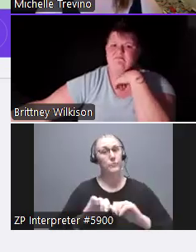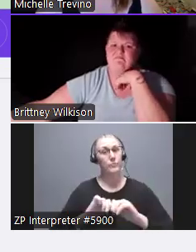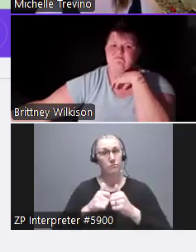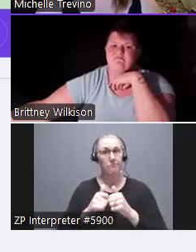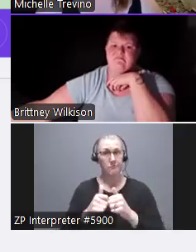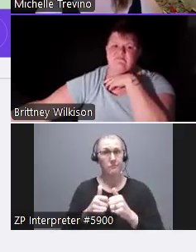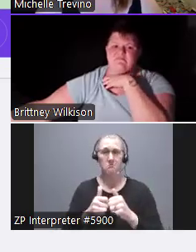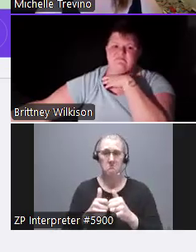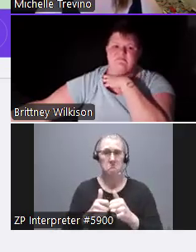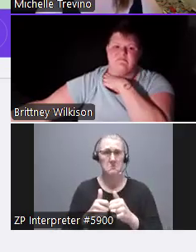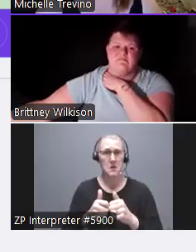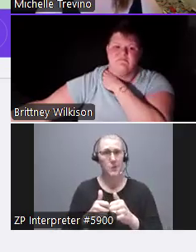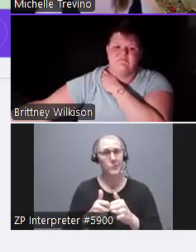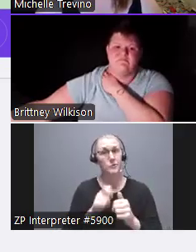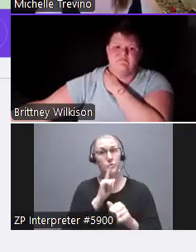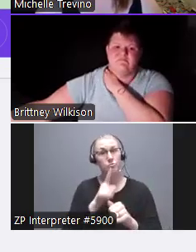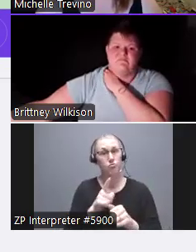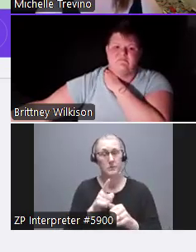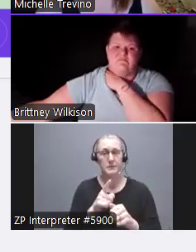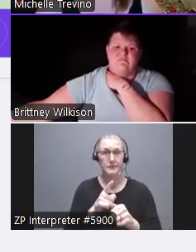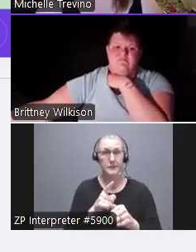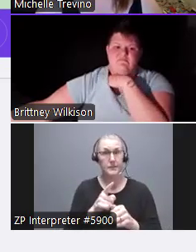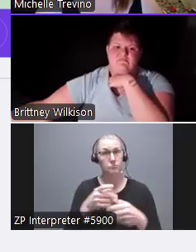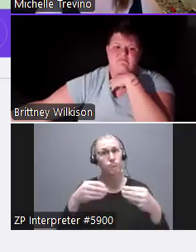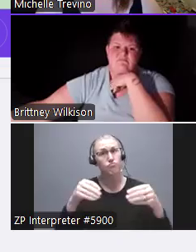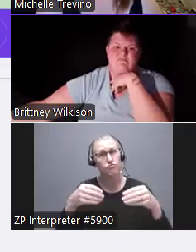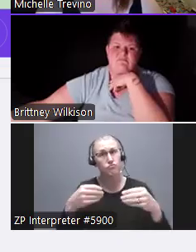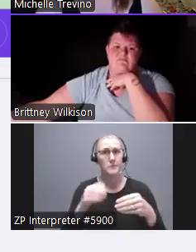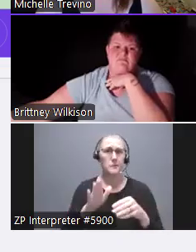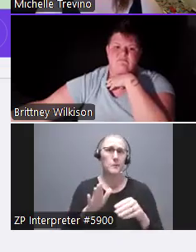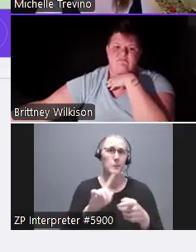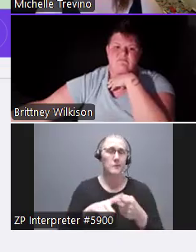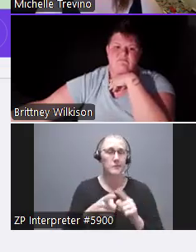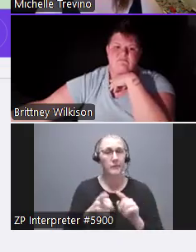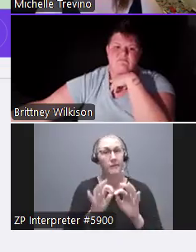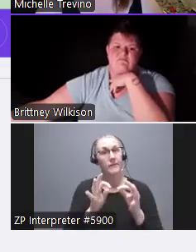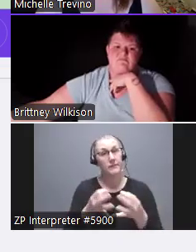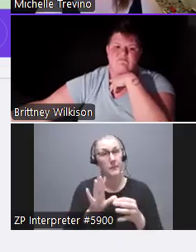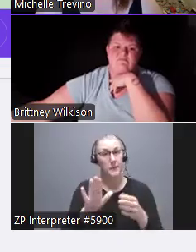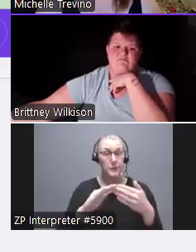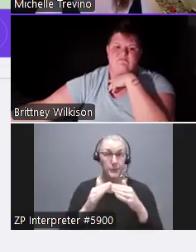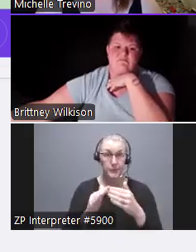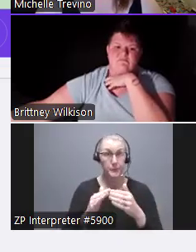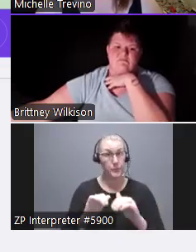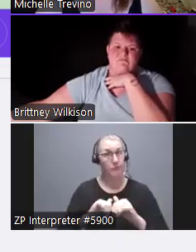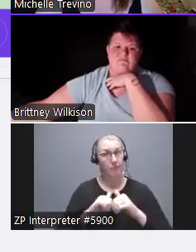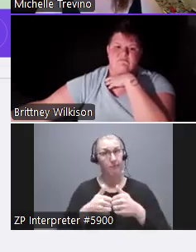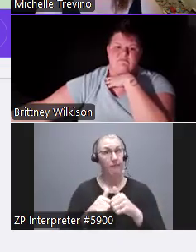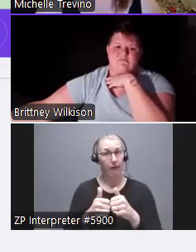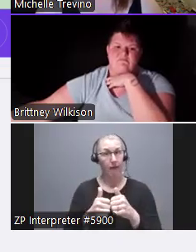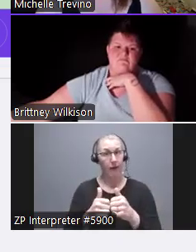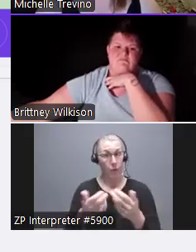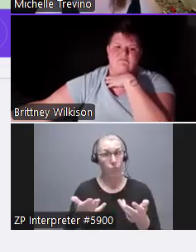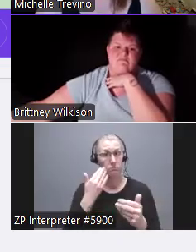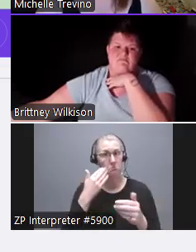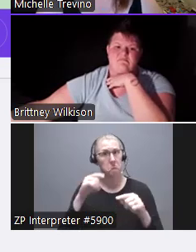you live in and the family and the friends that you have who deal with pain,